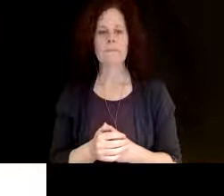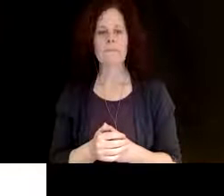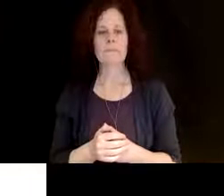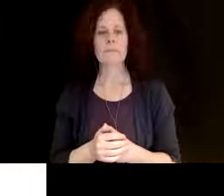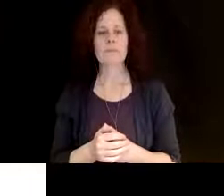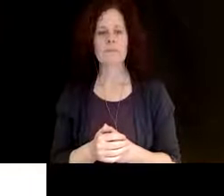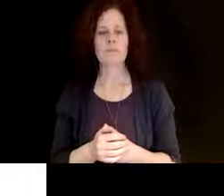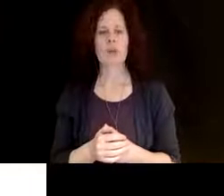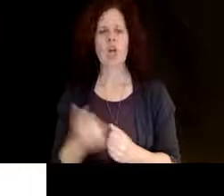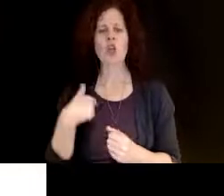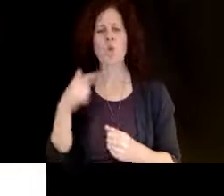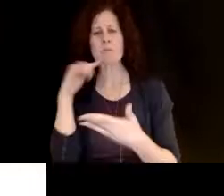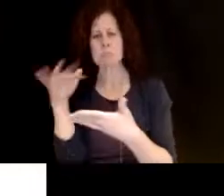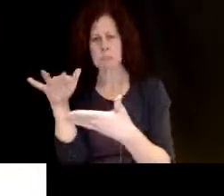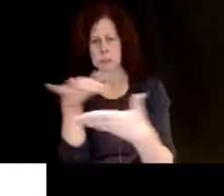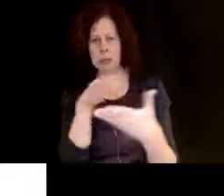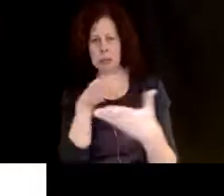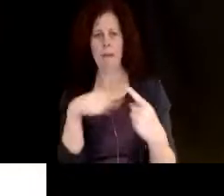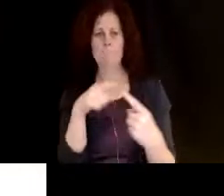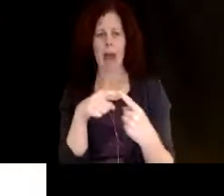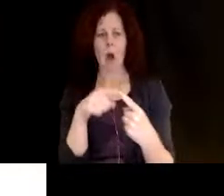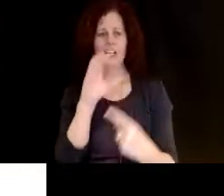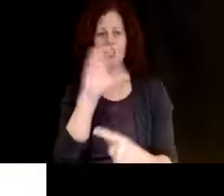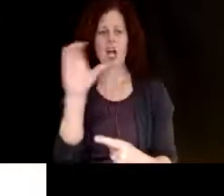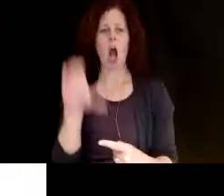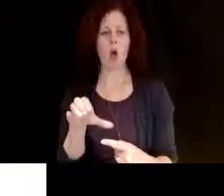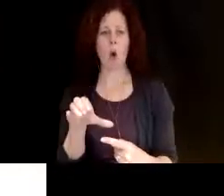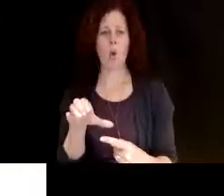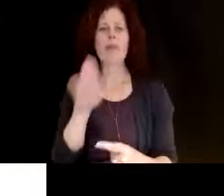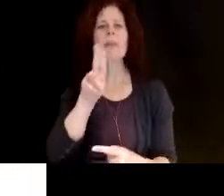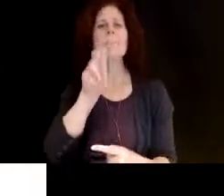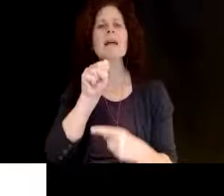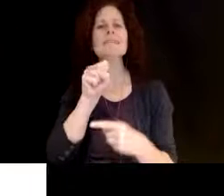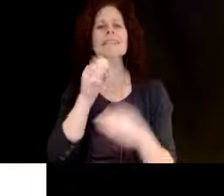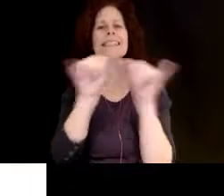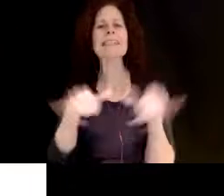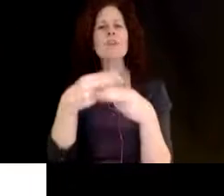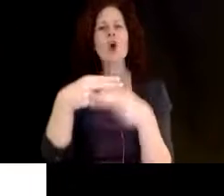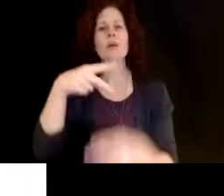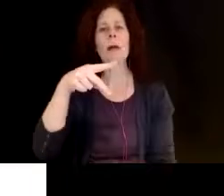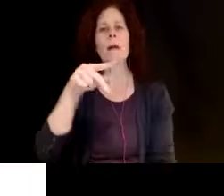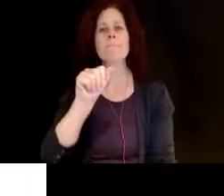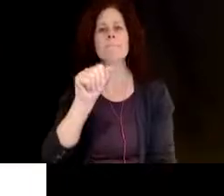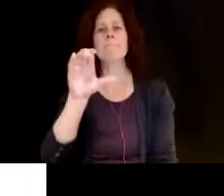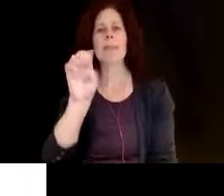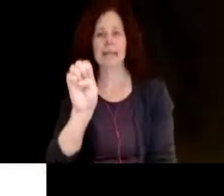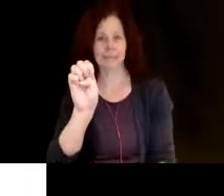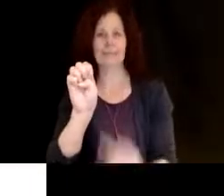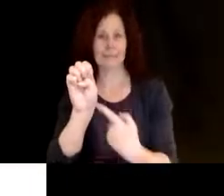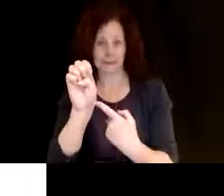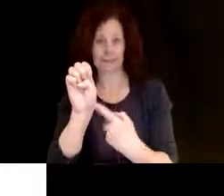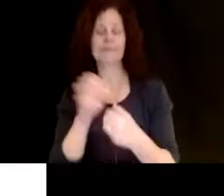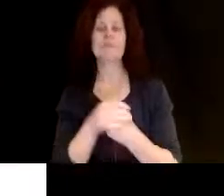suburbs, which are served by PACE Suburban Bus, which I'll call PACE from here on out. PACE serves a very large and